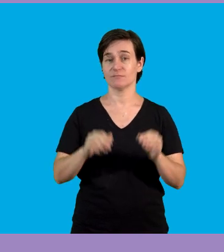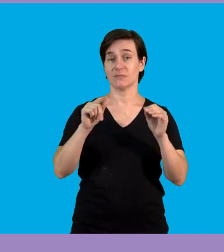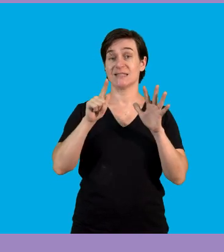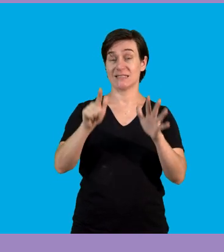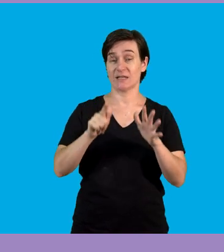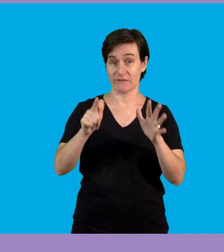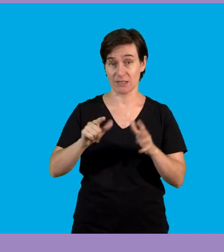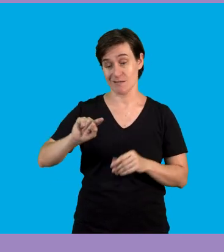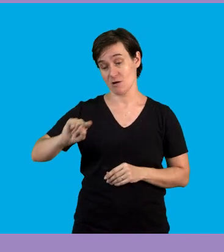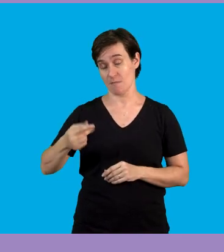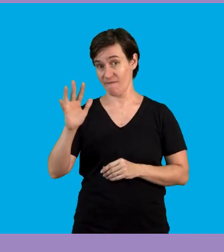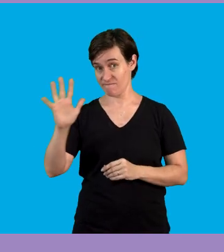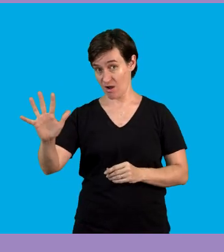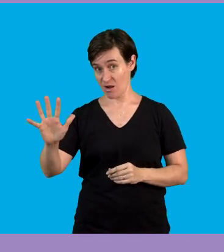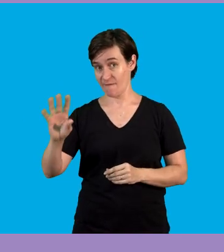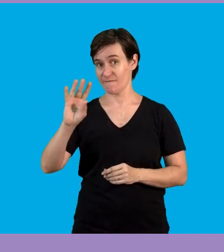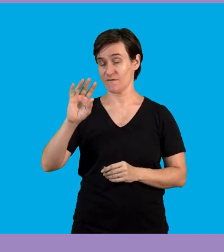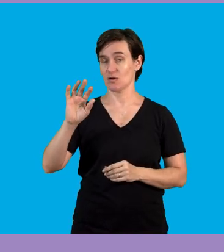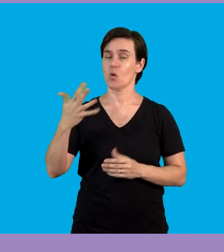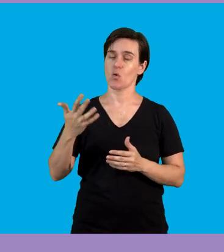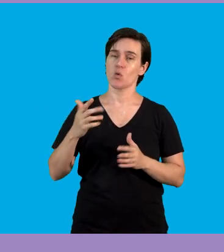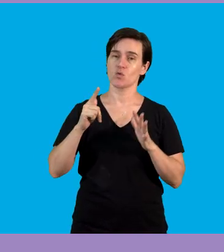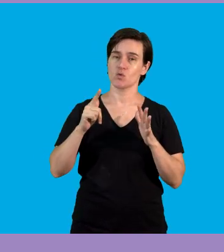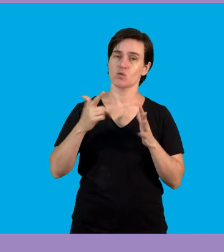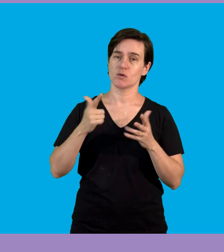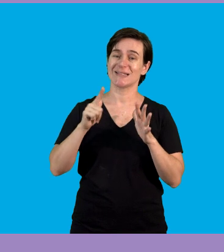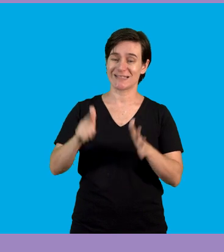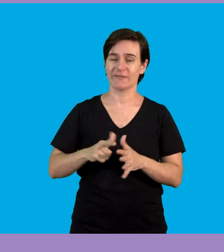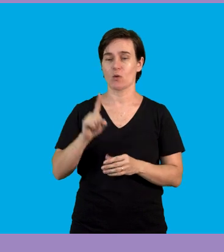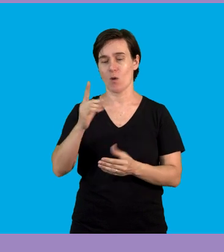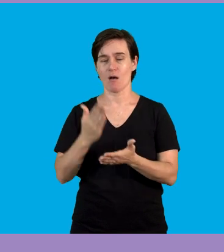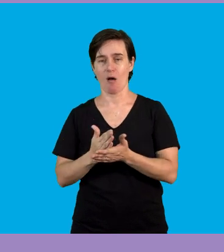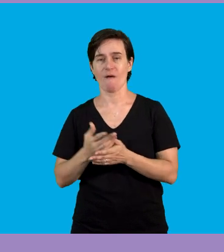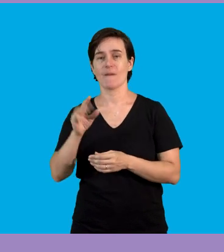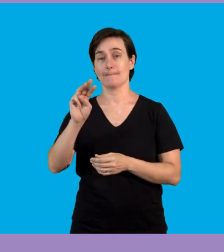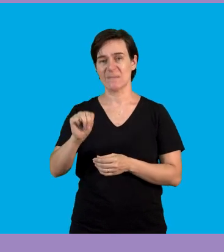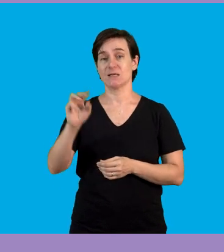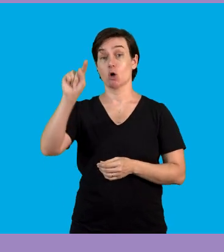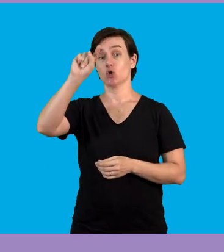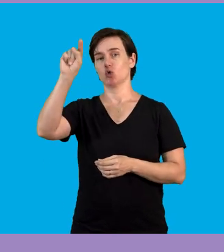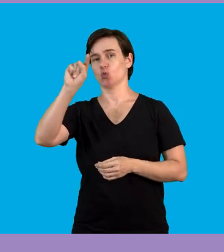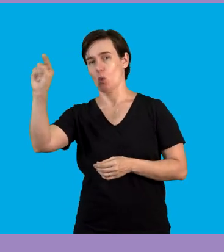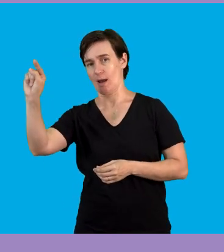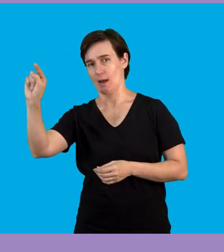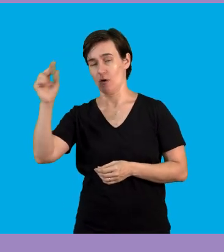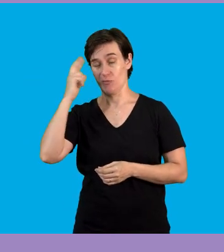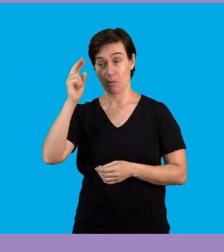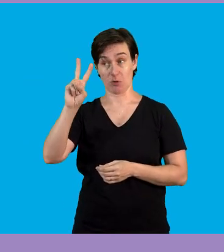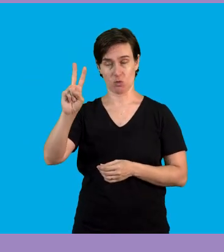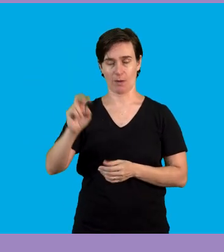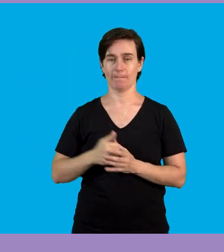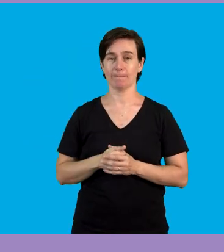of 17,5 or 17 and 1/2 meters squared. And